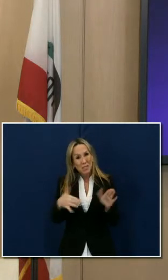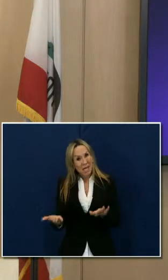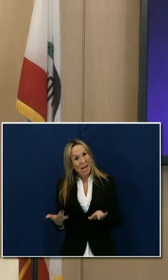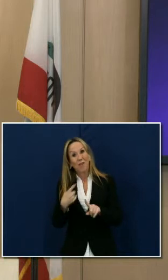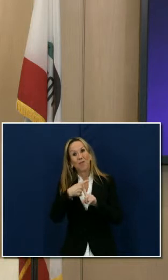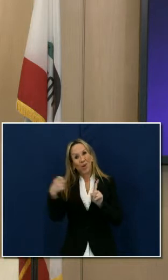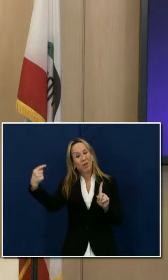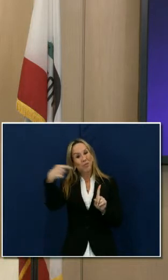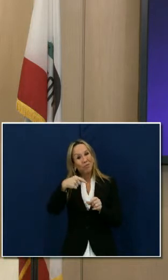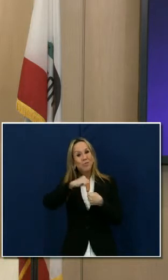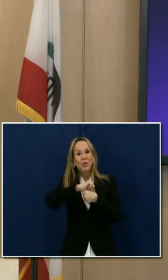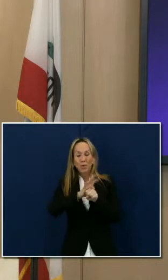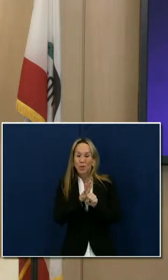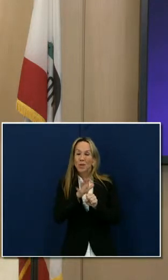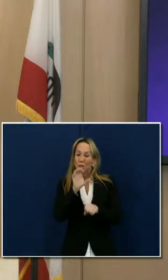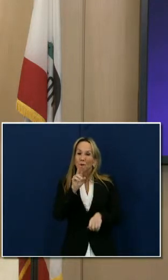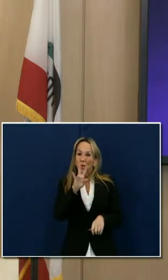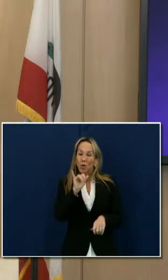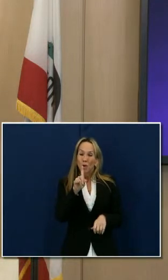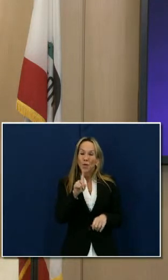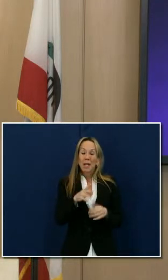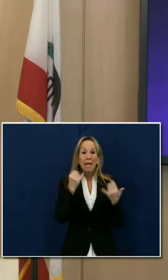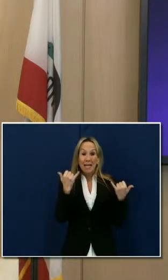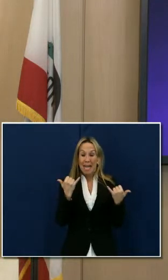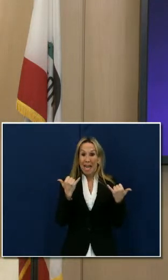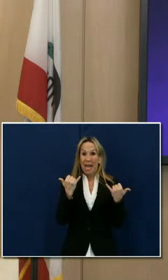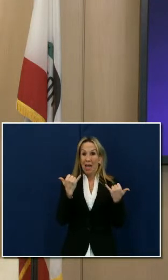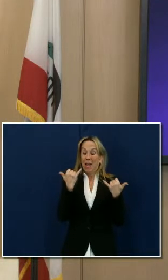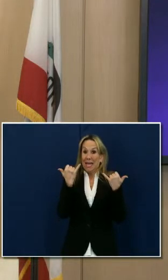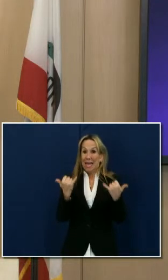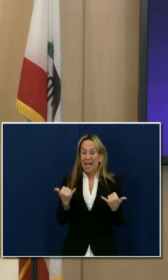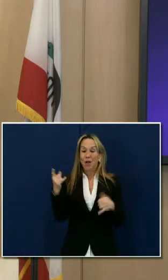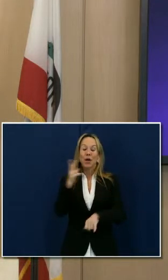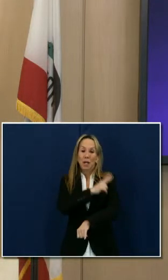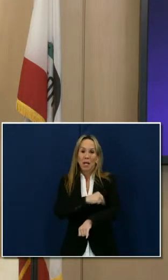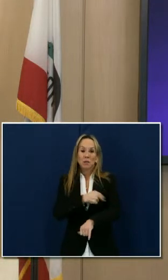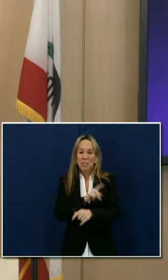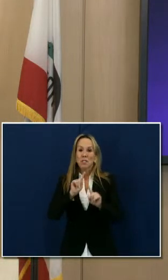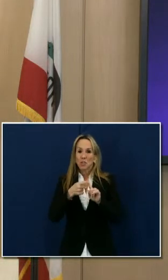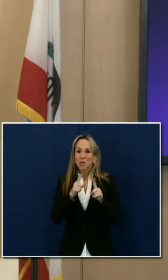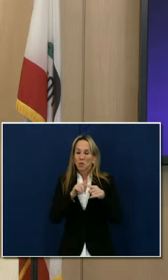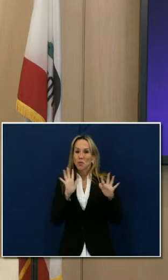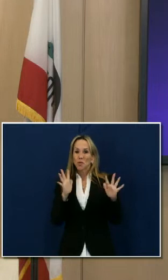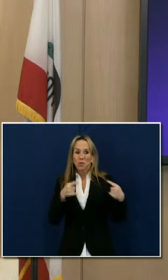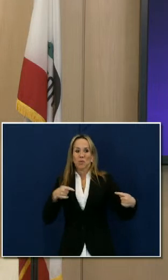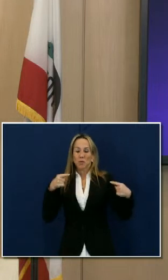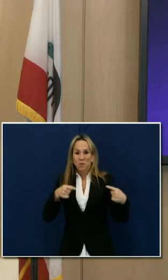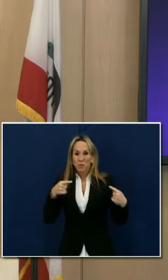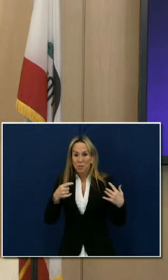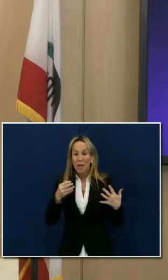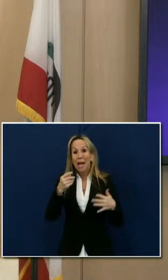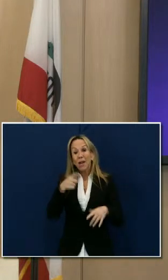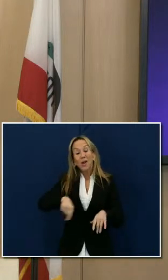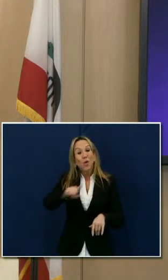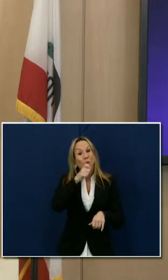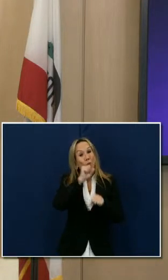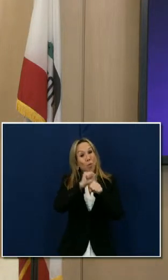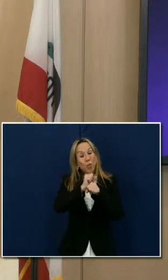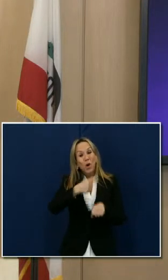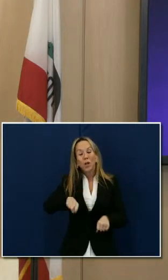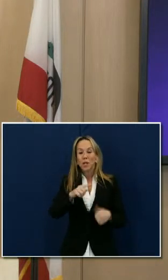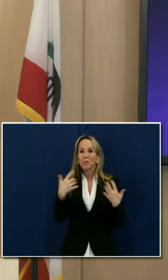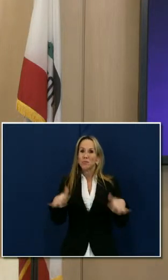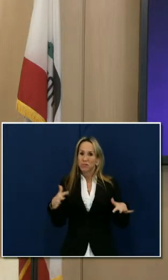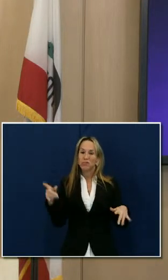the reality of the situation we face is our hospitals are struggling. Our healthcare workers are struggling. We are seeing a series